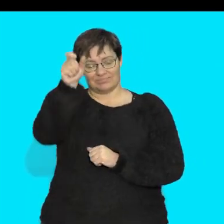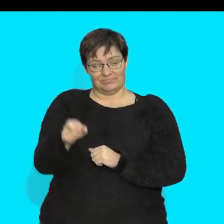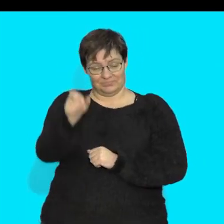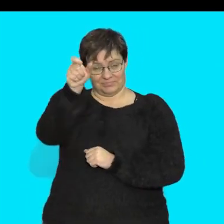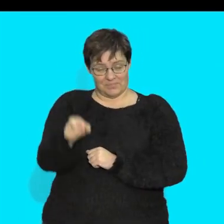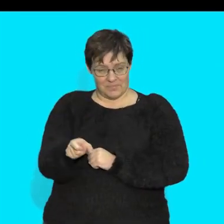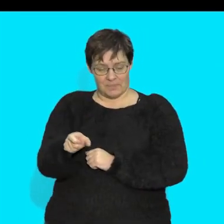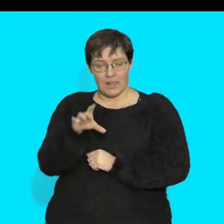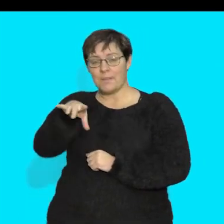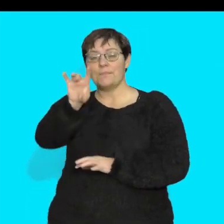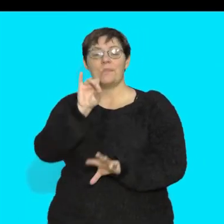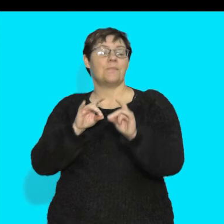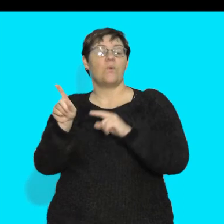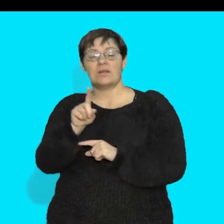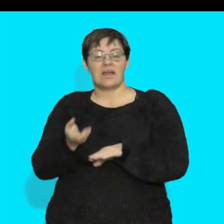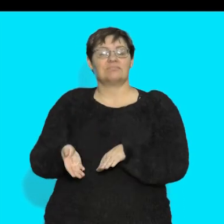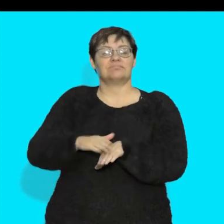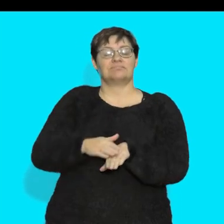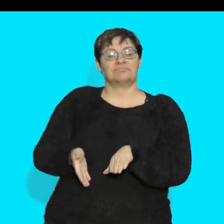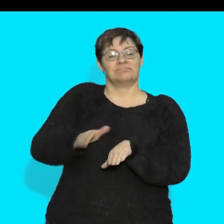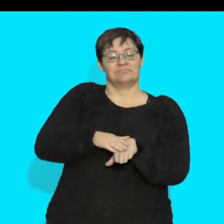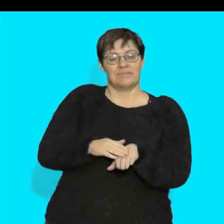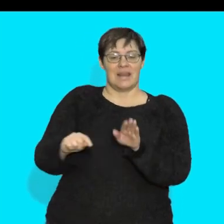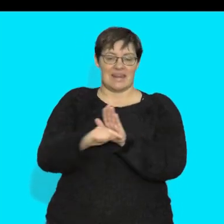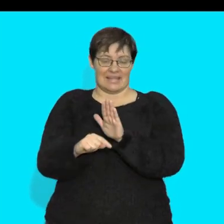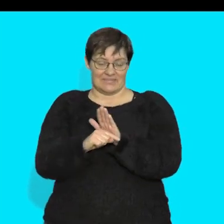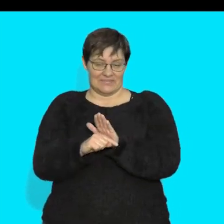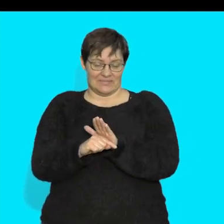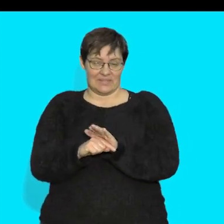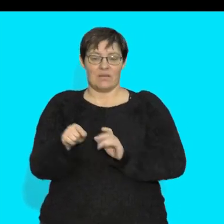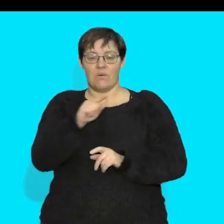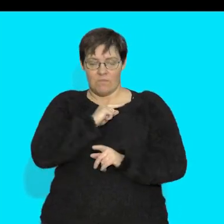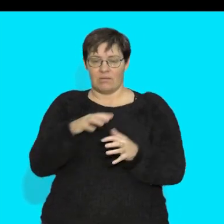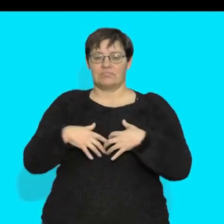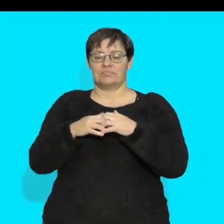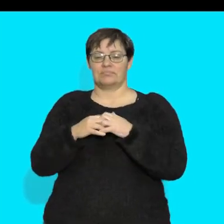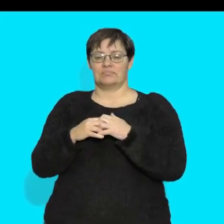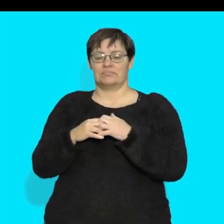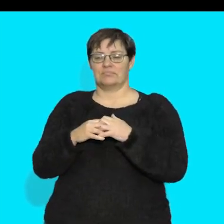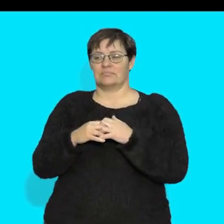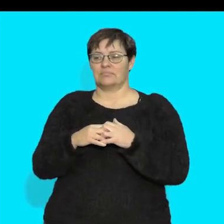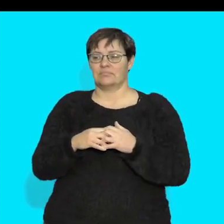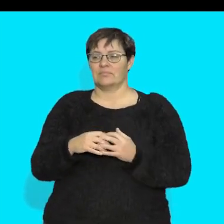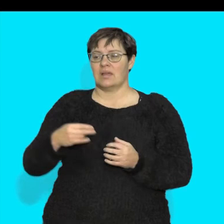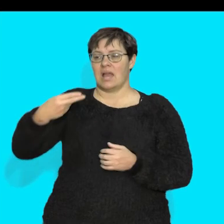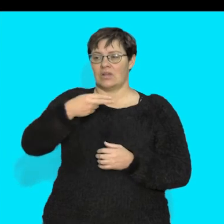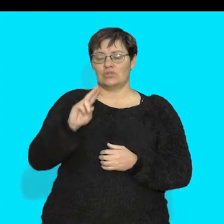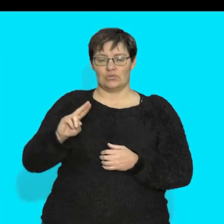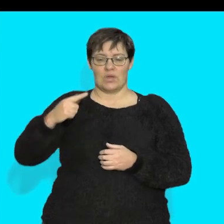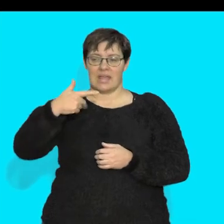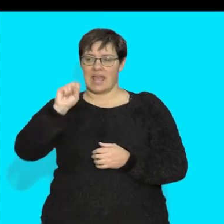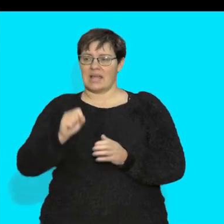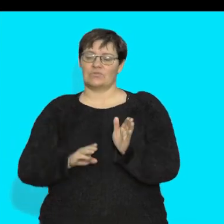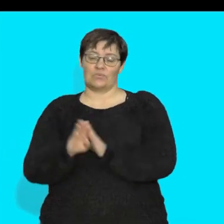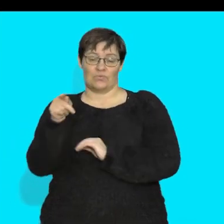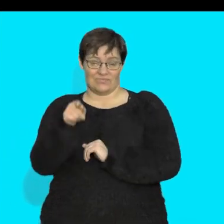picks up and gains electrons, and the result is we make hydrogen. So there's where your hydrogen gas is going to come through, and